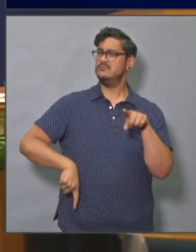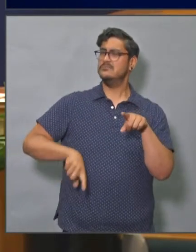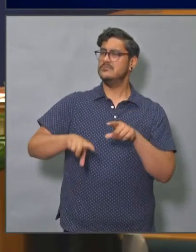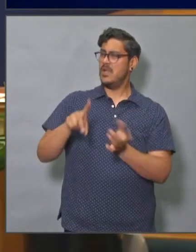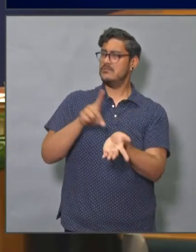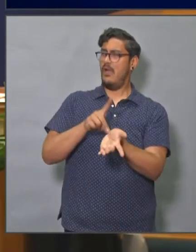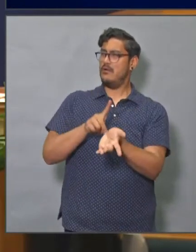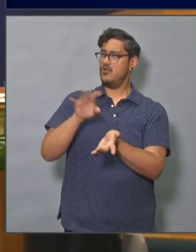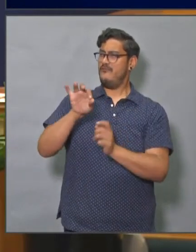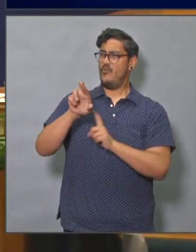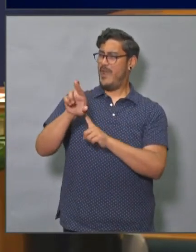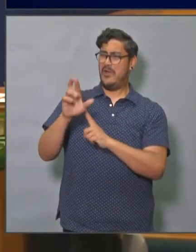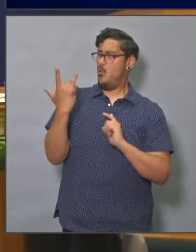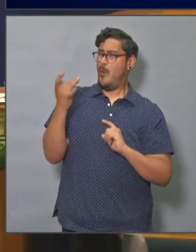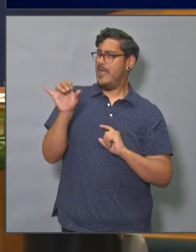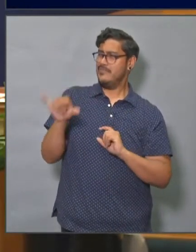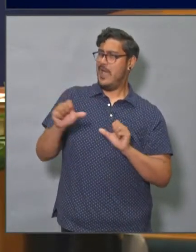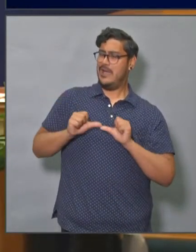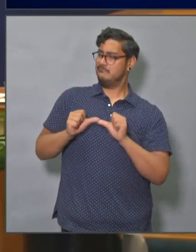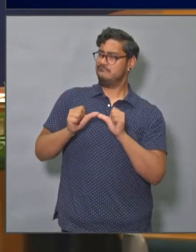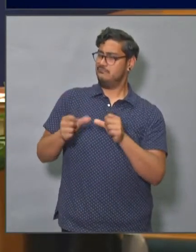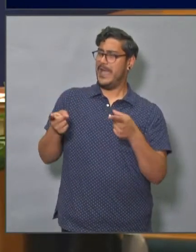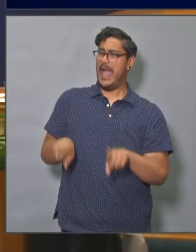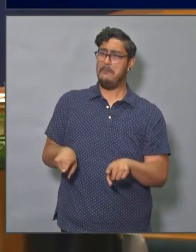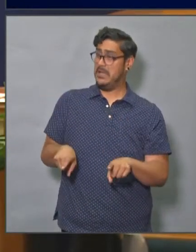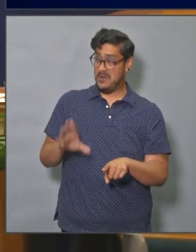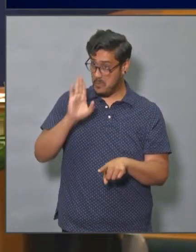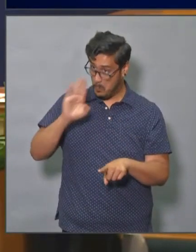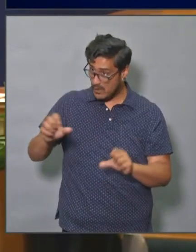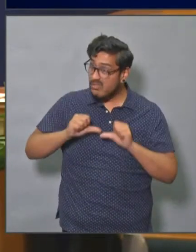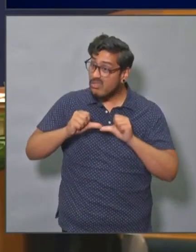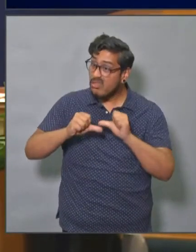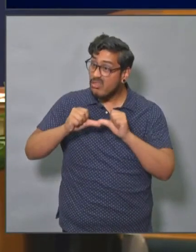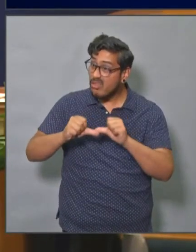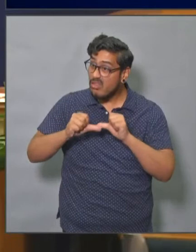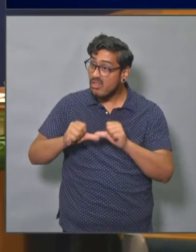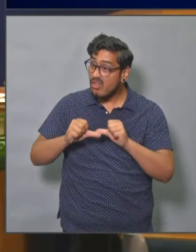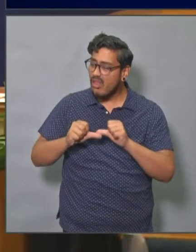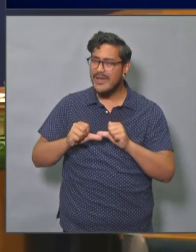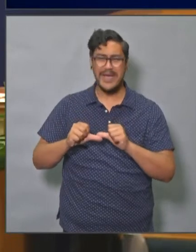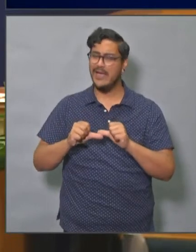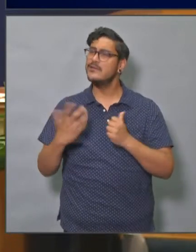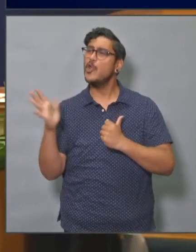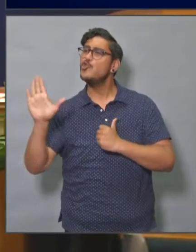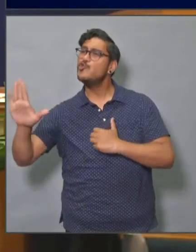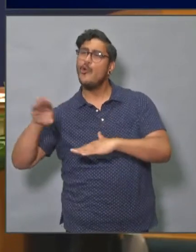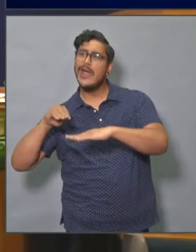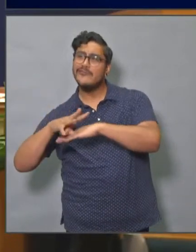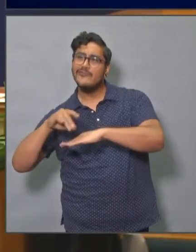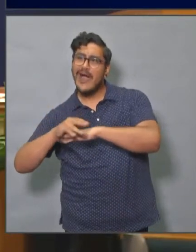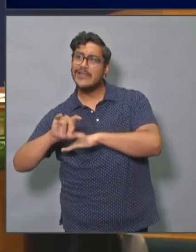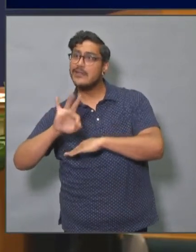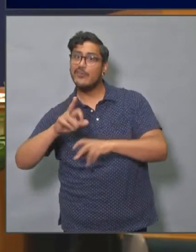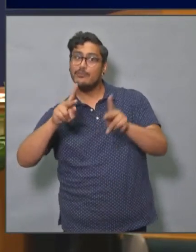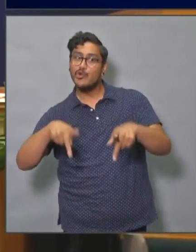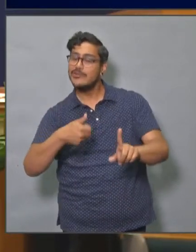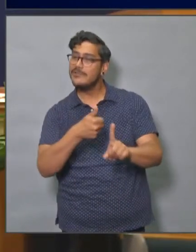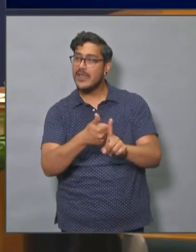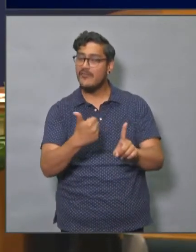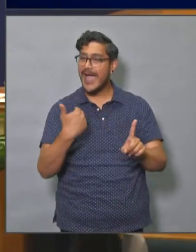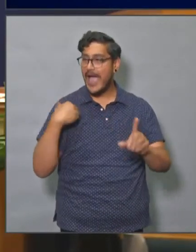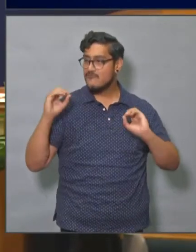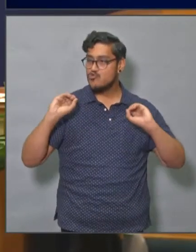why this is happening and how long you expect it to continue. And then, of course, what's your advice for people who don't have symptoms but who think they've been